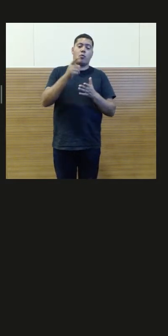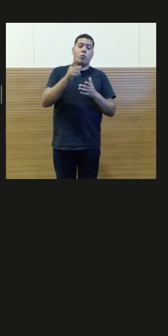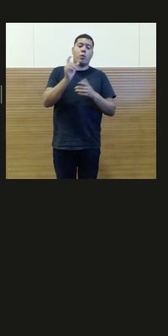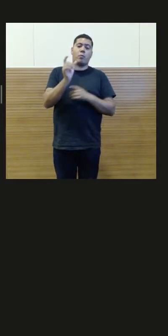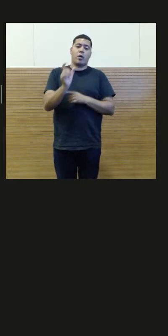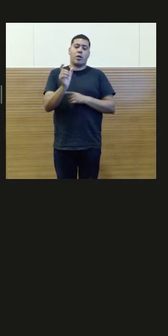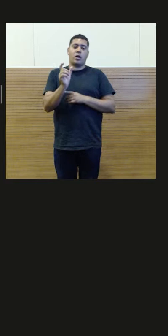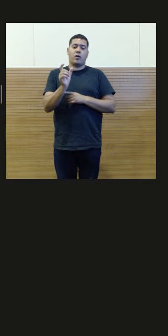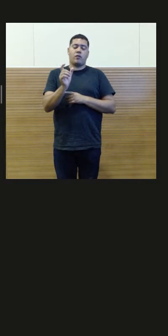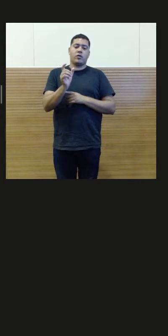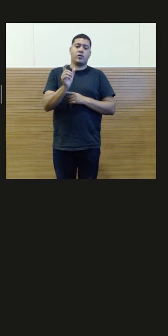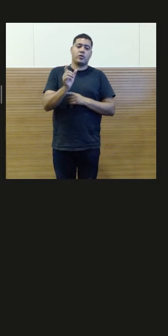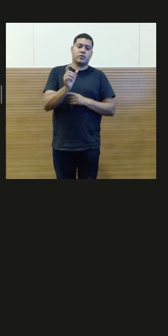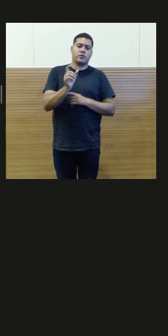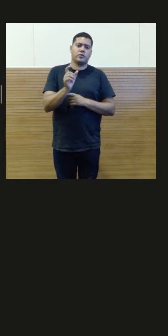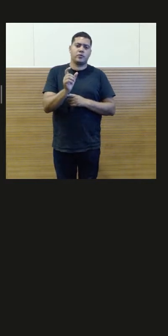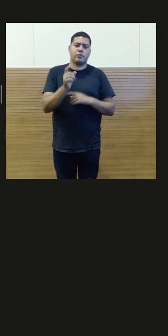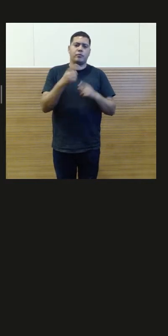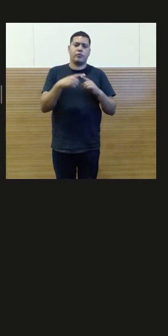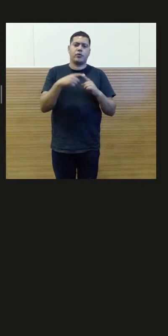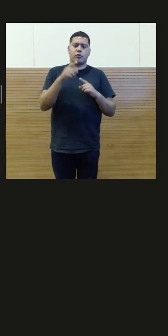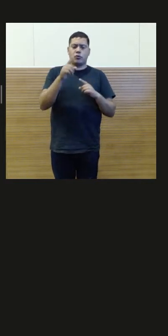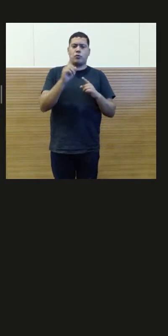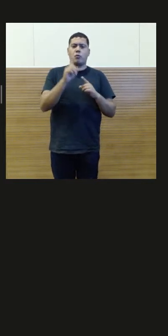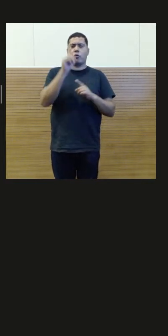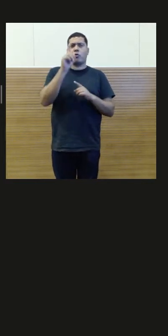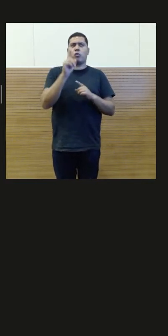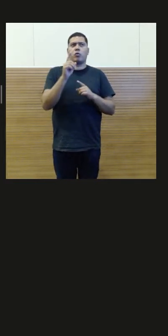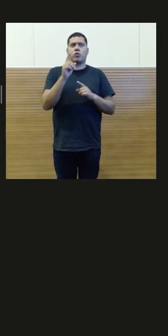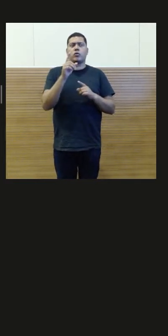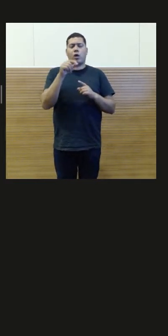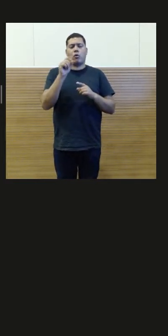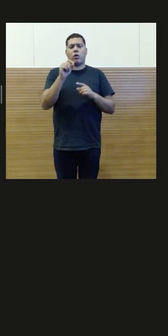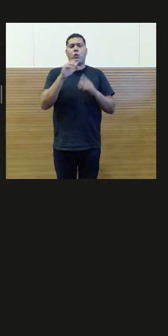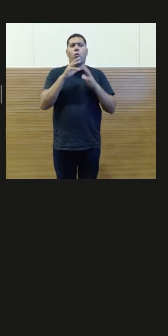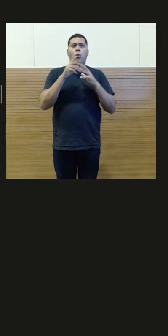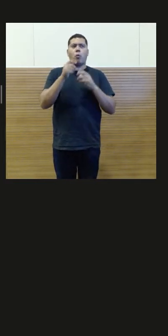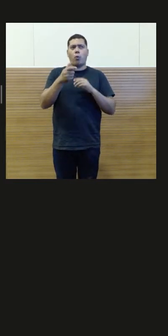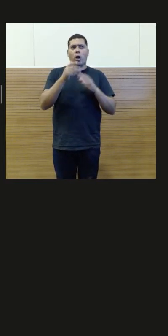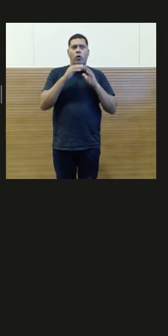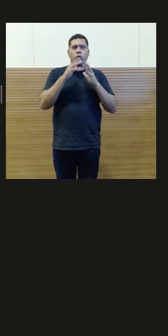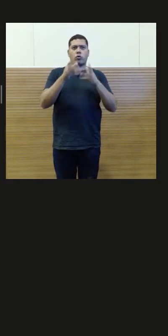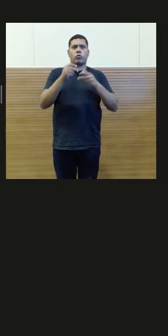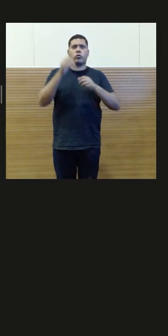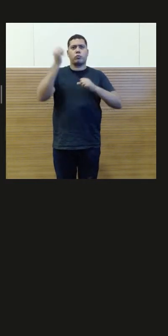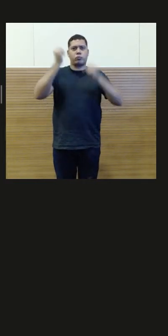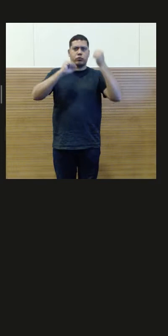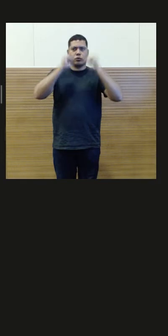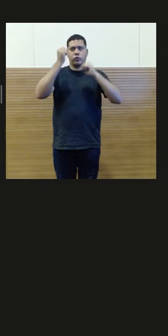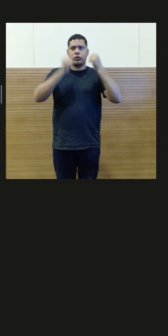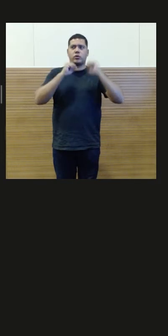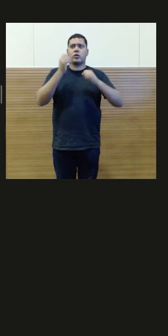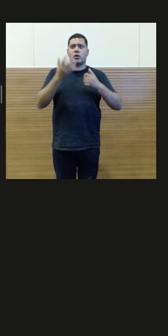all processed, or to be exact, ultra-processed.